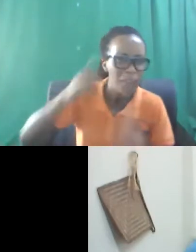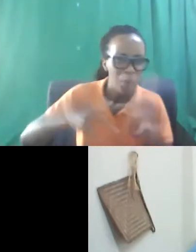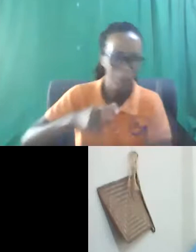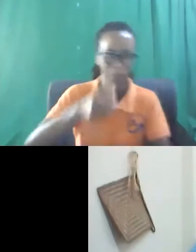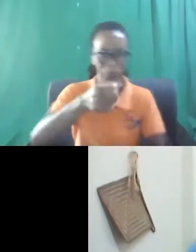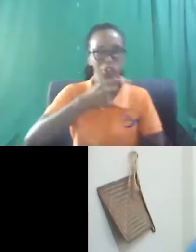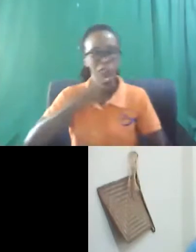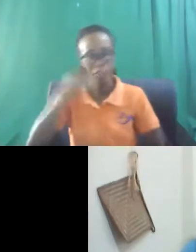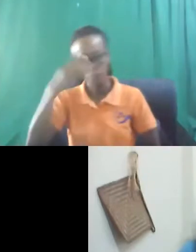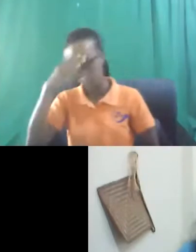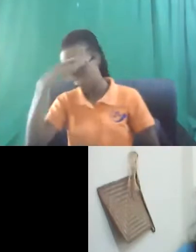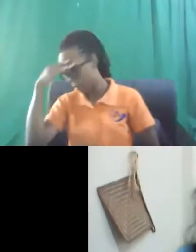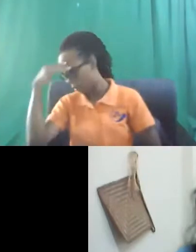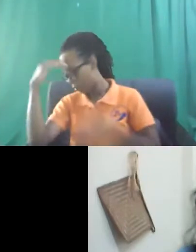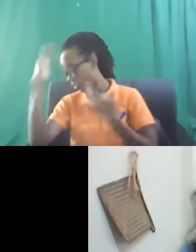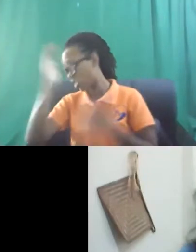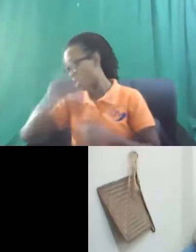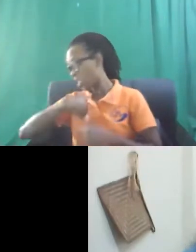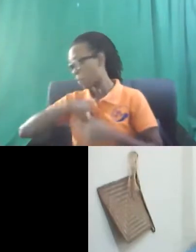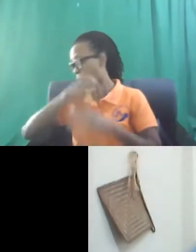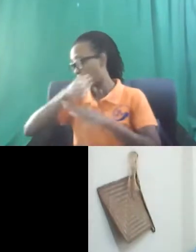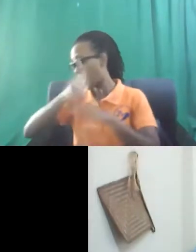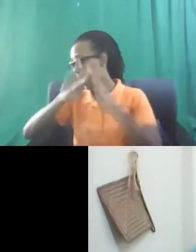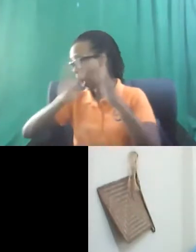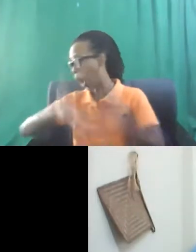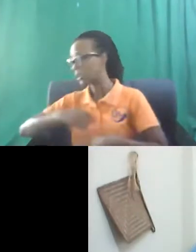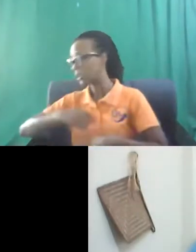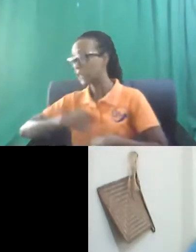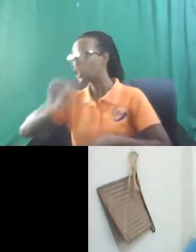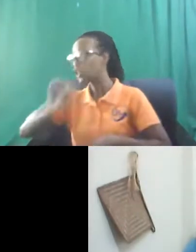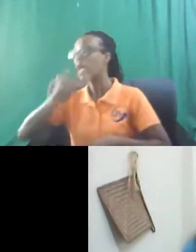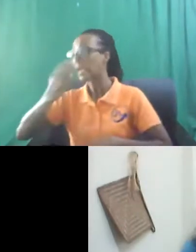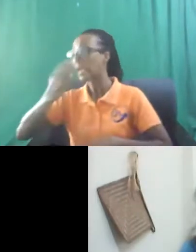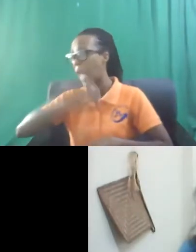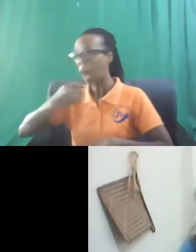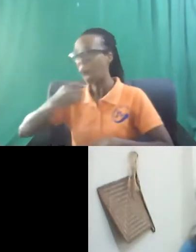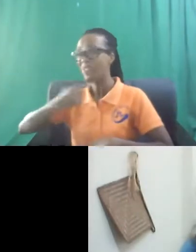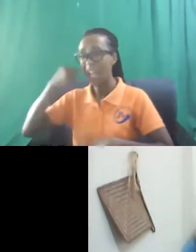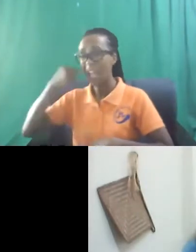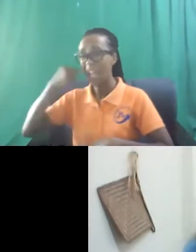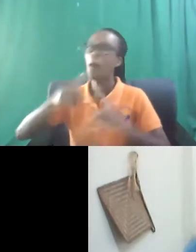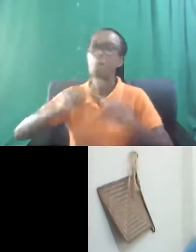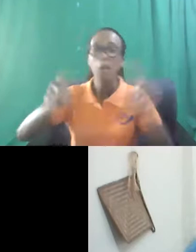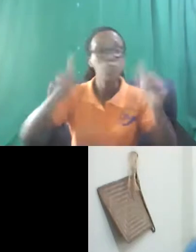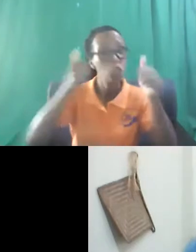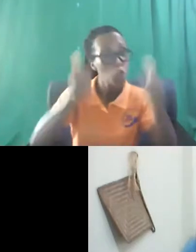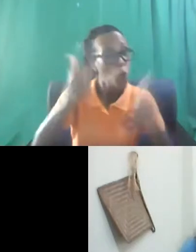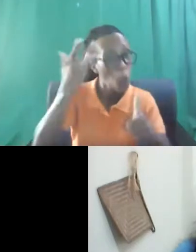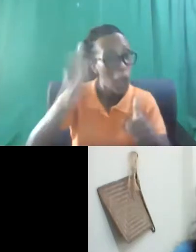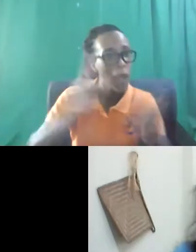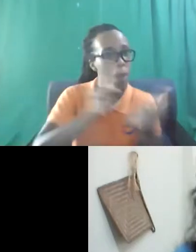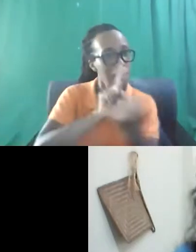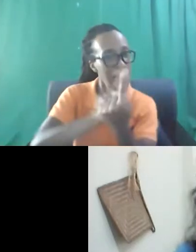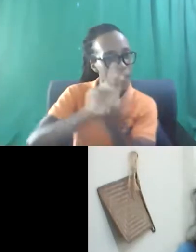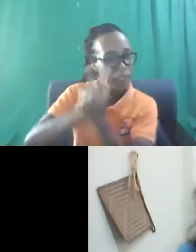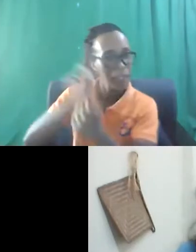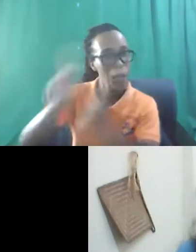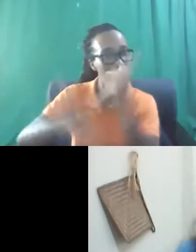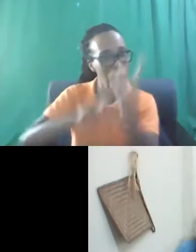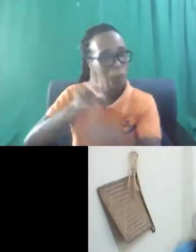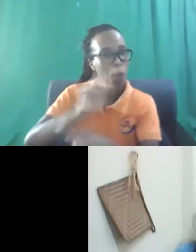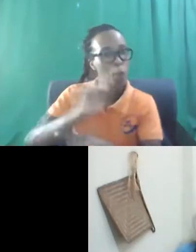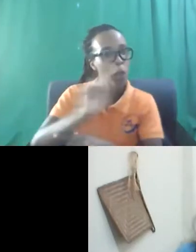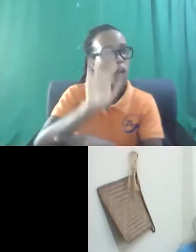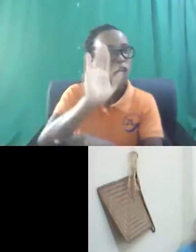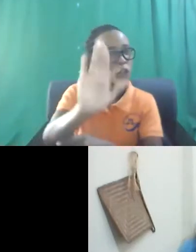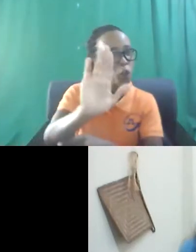like shamefaced moment, but it was great because we met people where they were and we